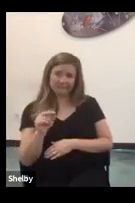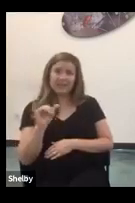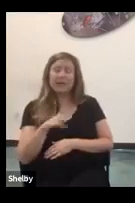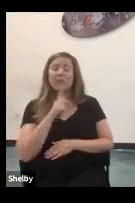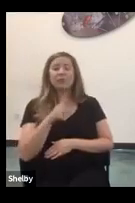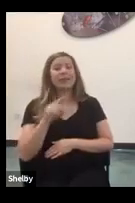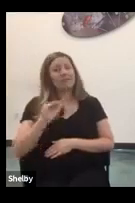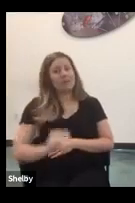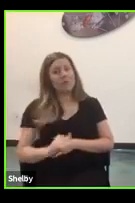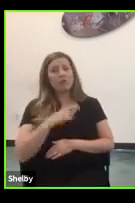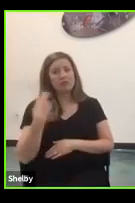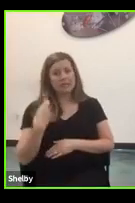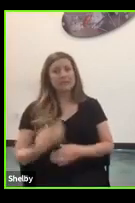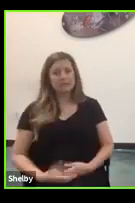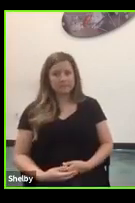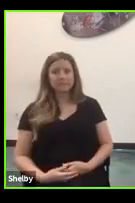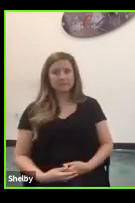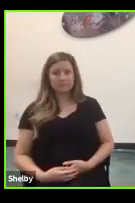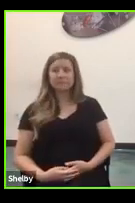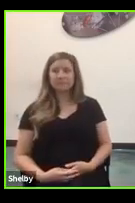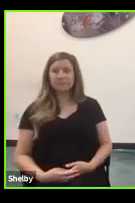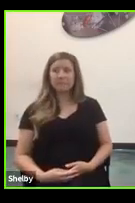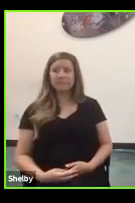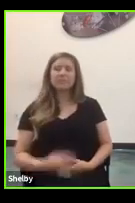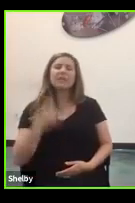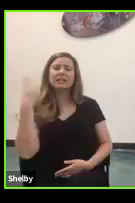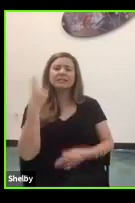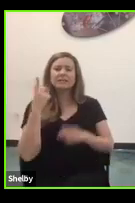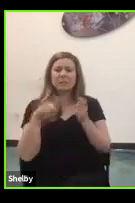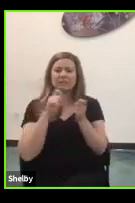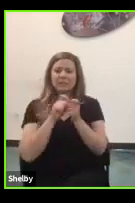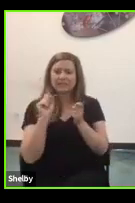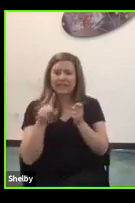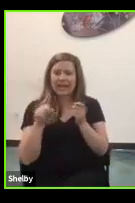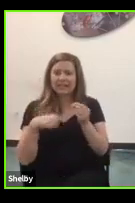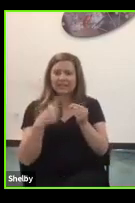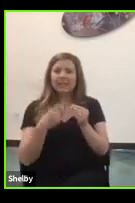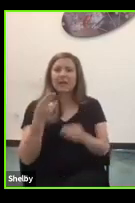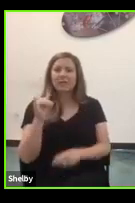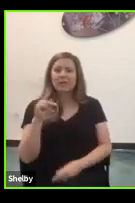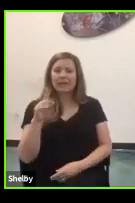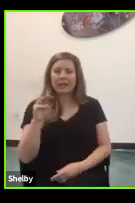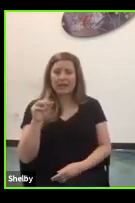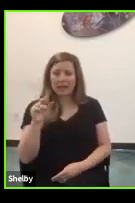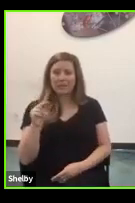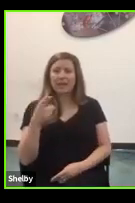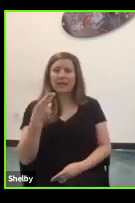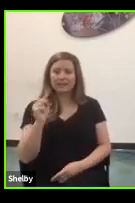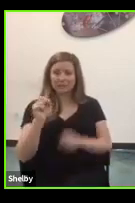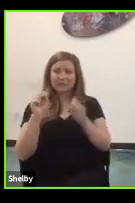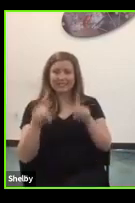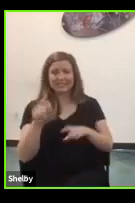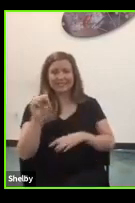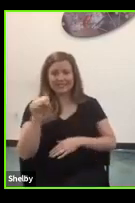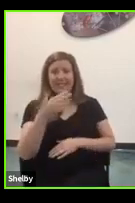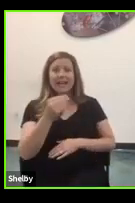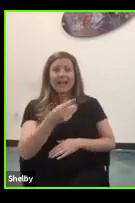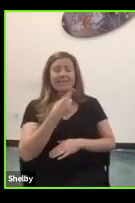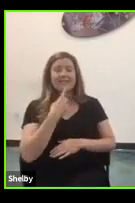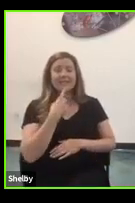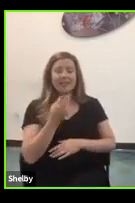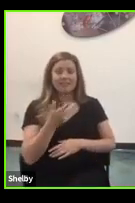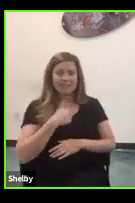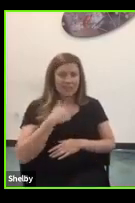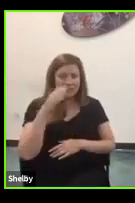risk. Yeah, and someone specifically asked about the Hickman testing, and they said, I'm